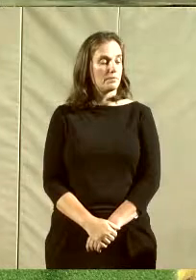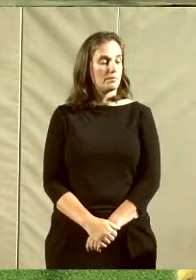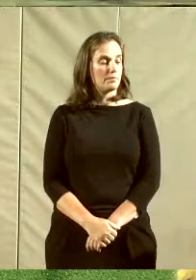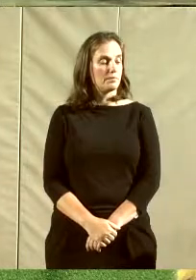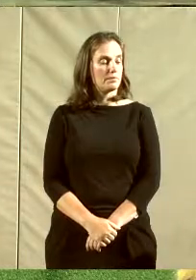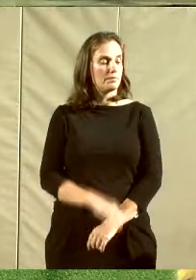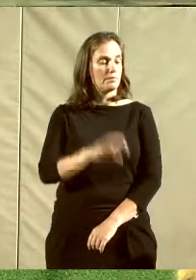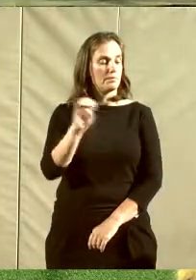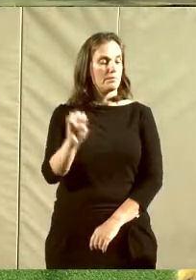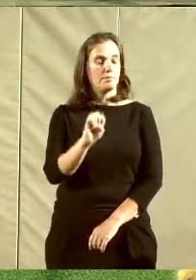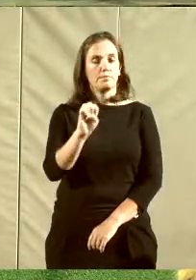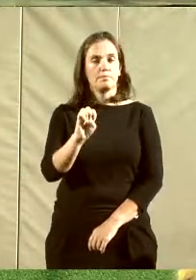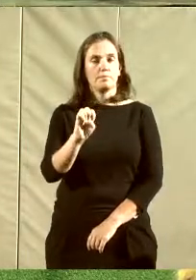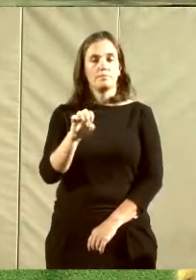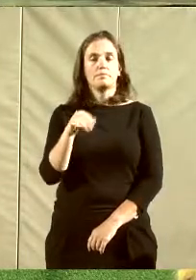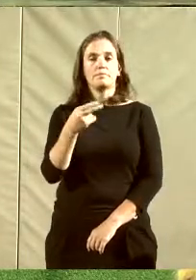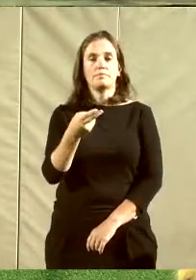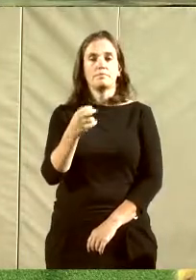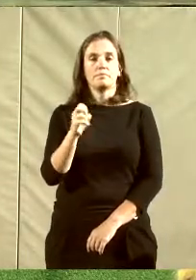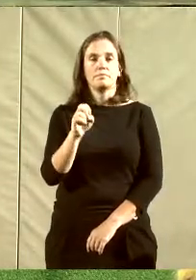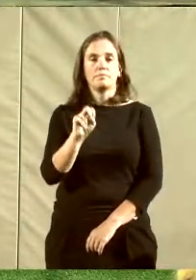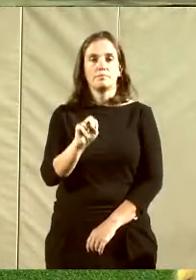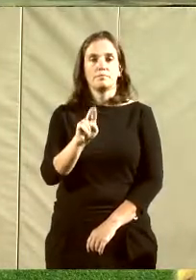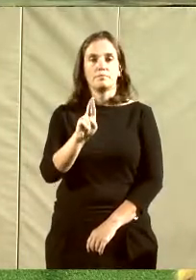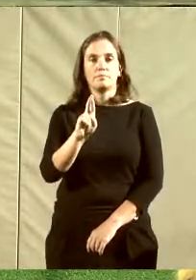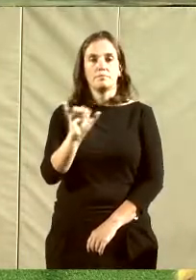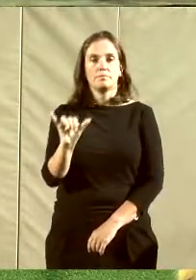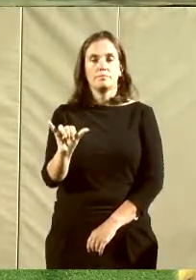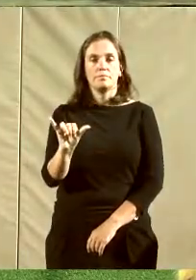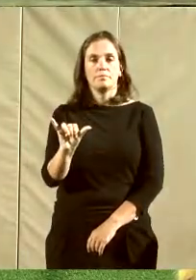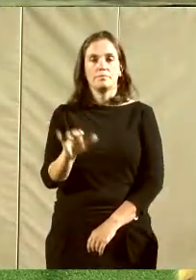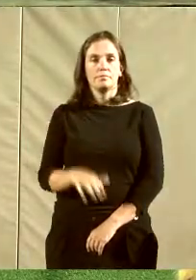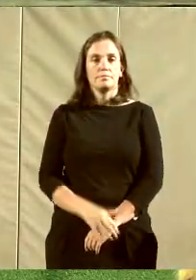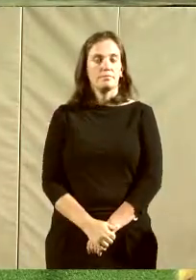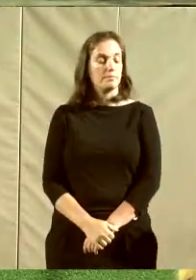Eve Johnson Henry.